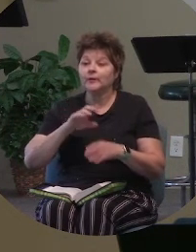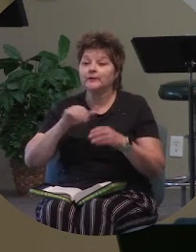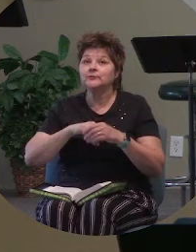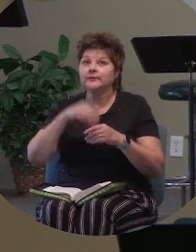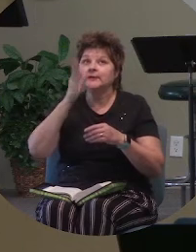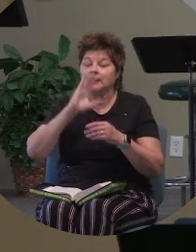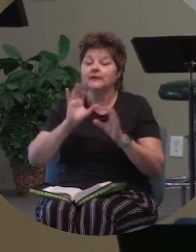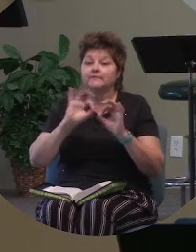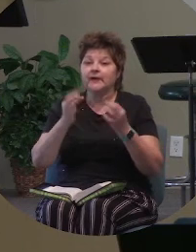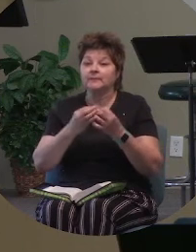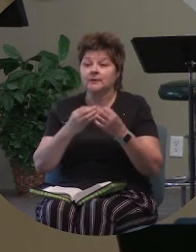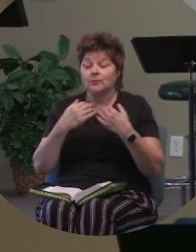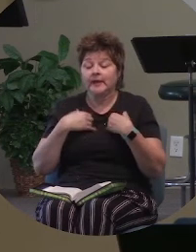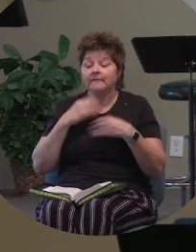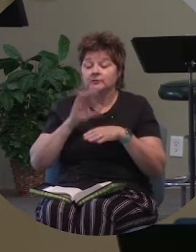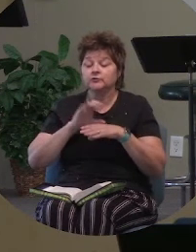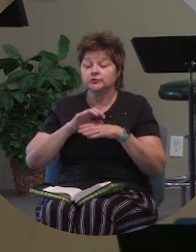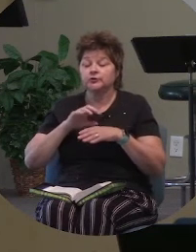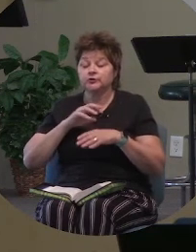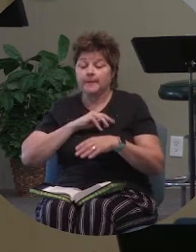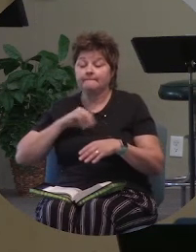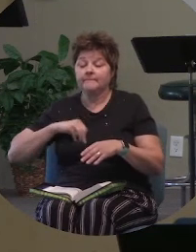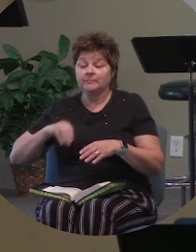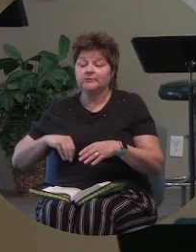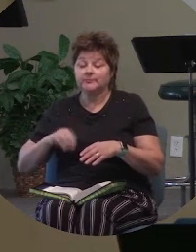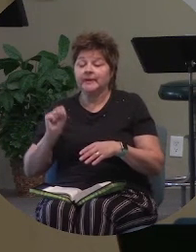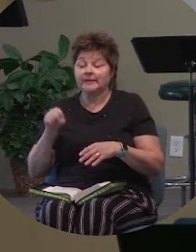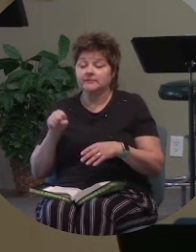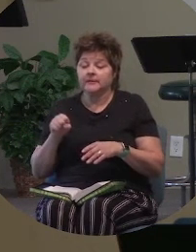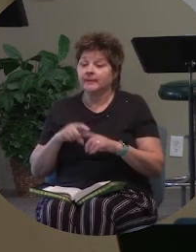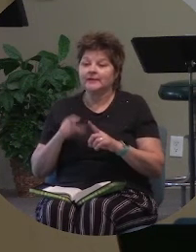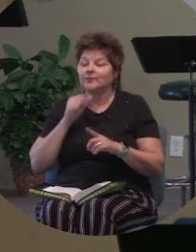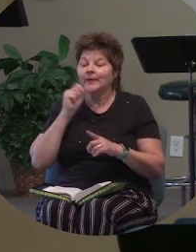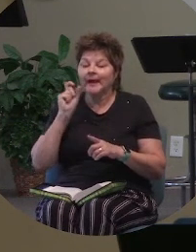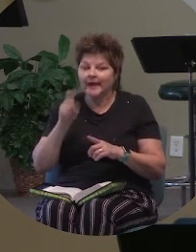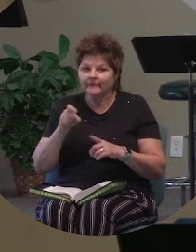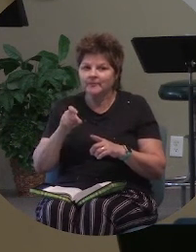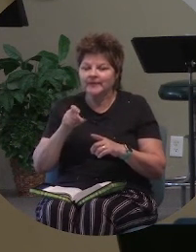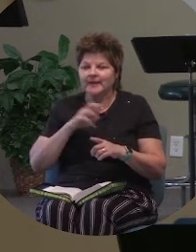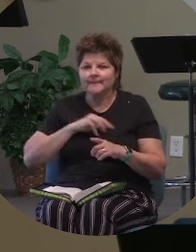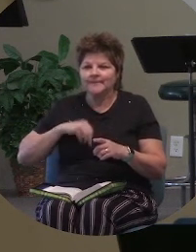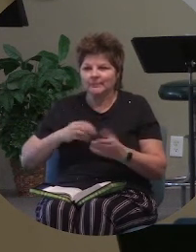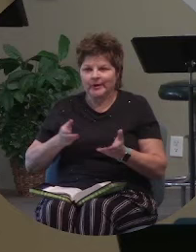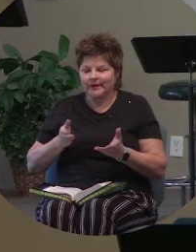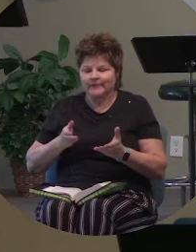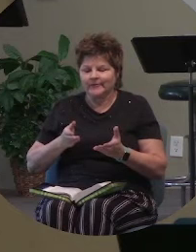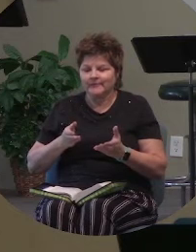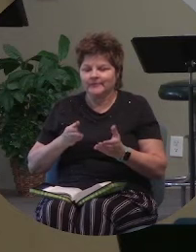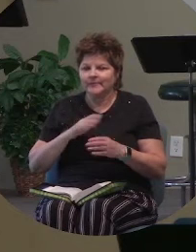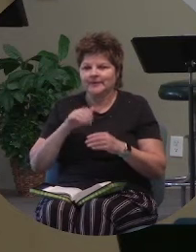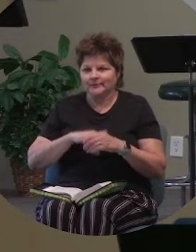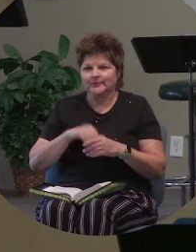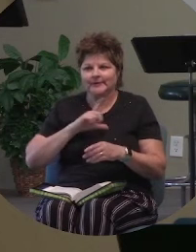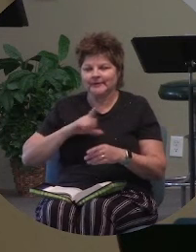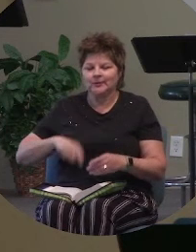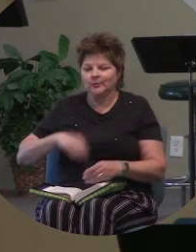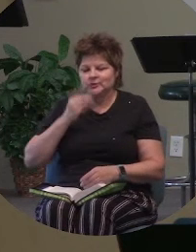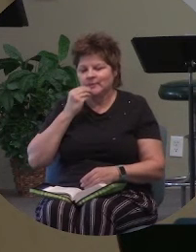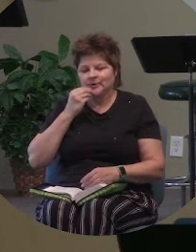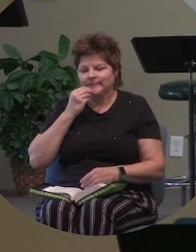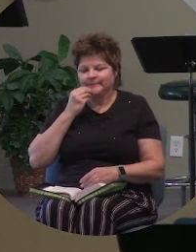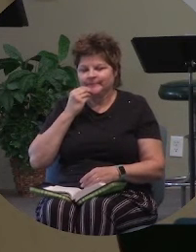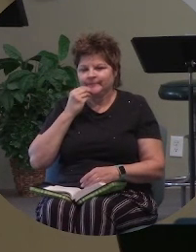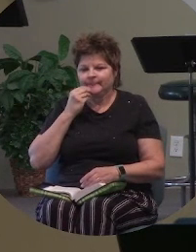membership. But you don't have to be a member to partake of the Lord's Supper.